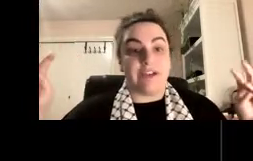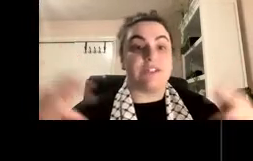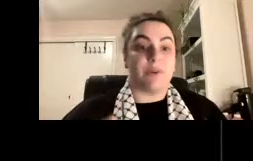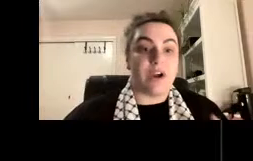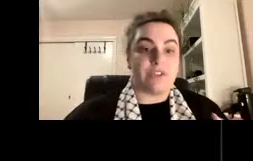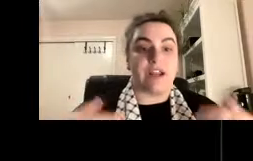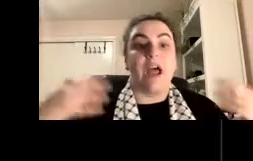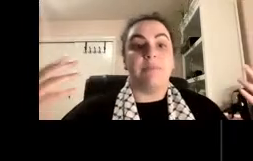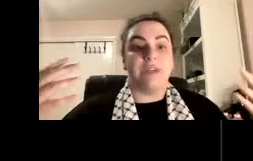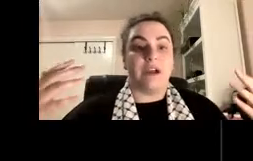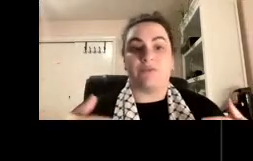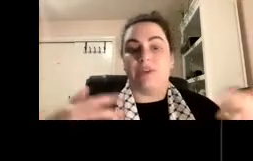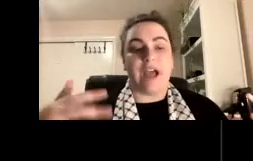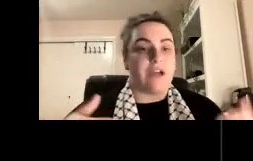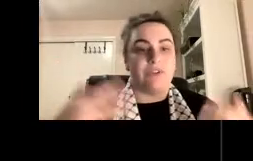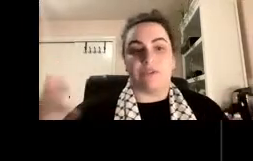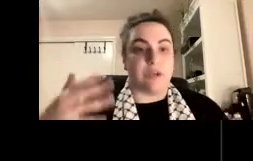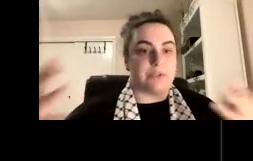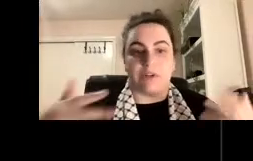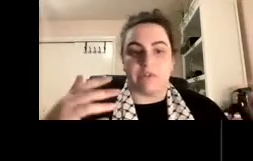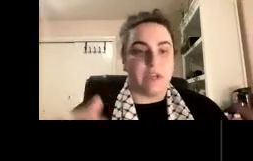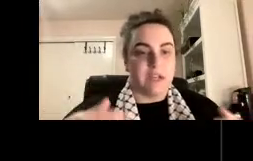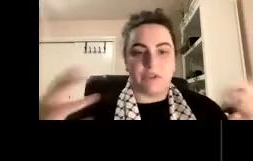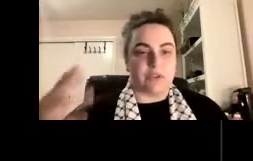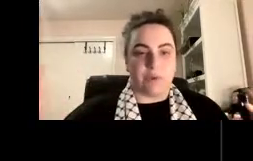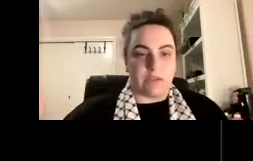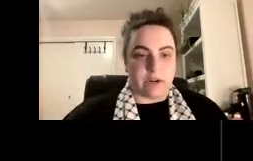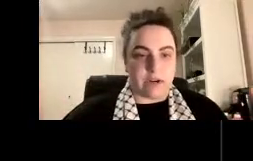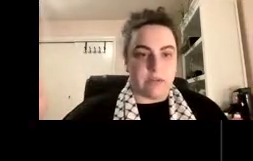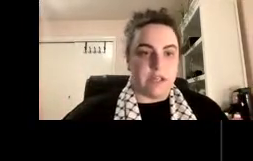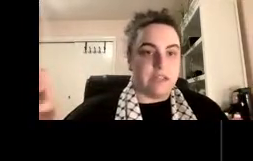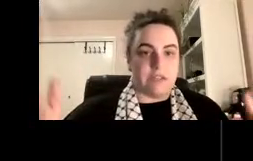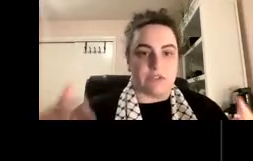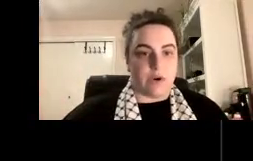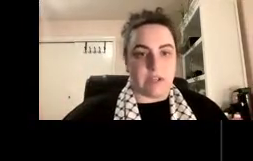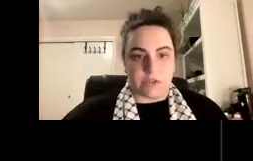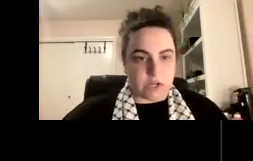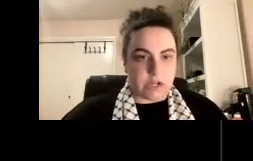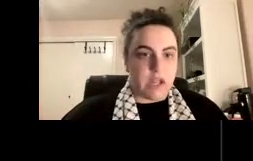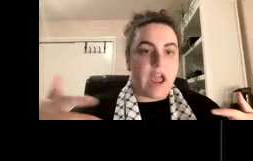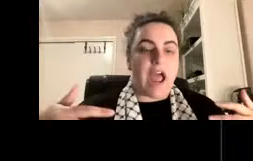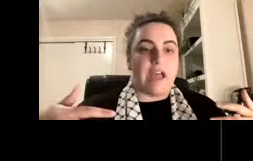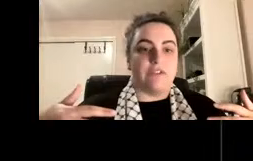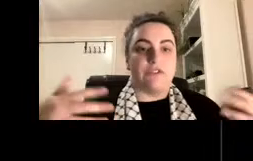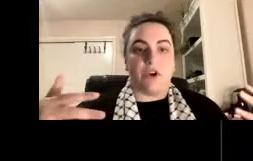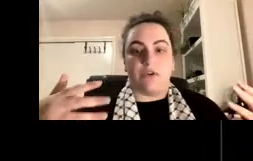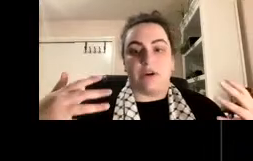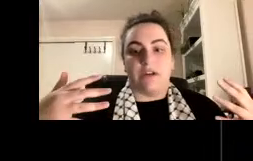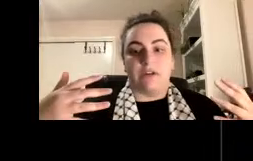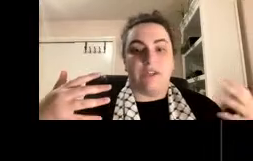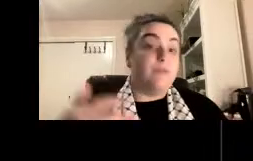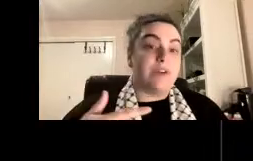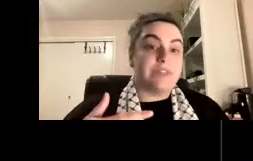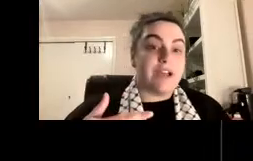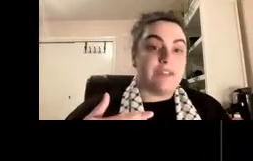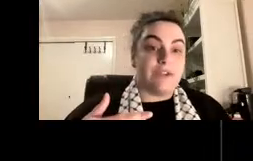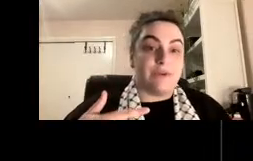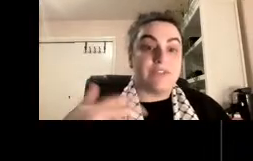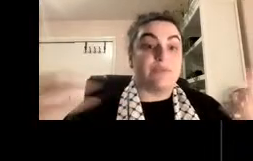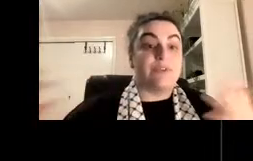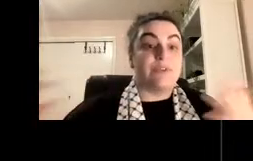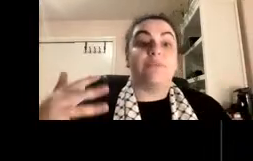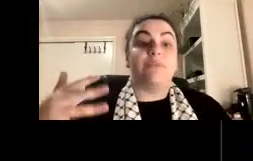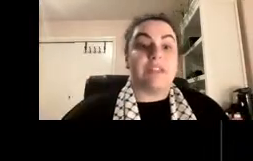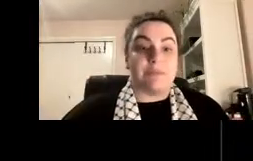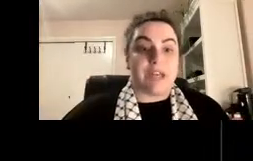leftist project because we have, some sort of social welfare in this growing country. And so you want that in the US,